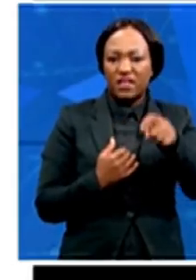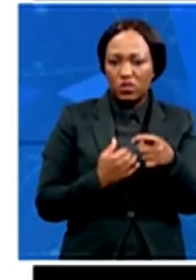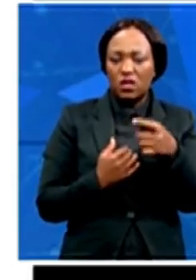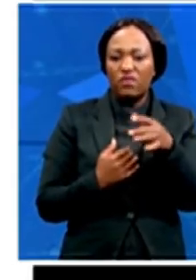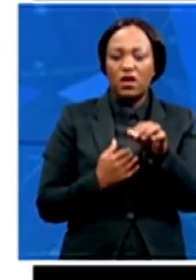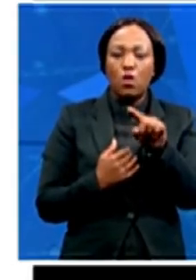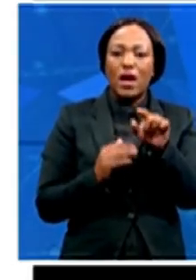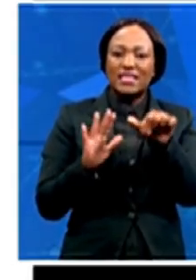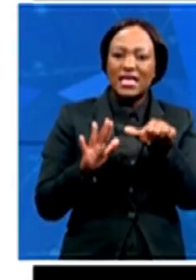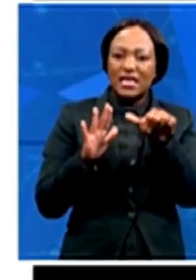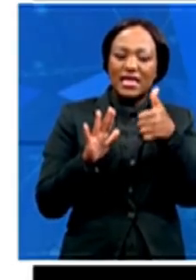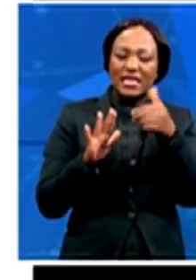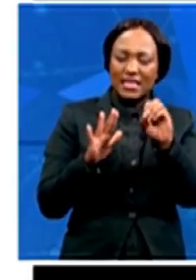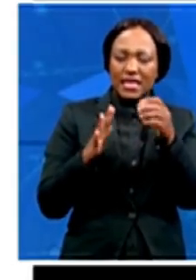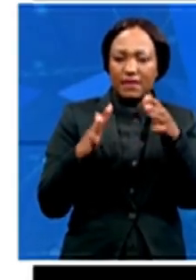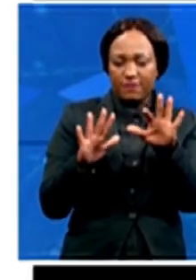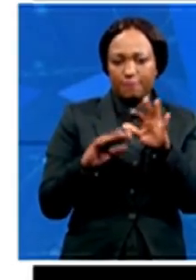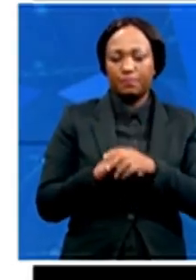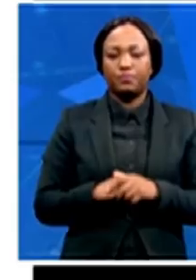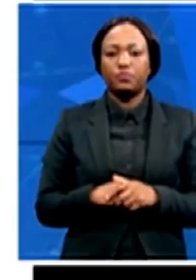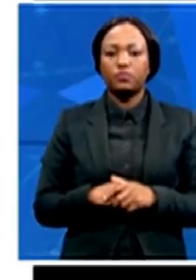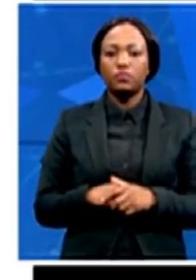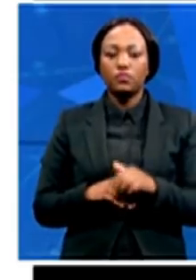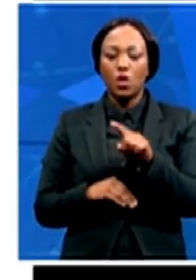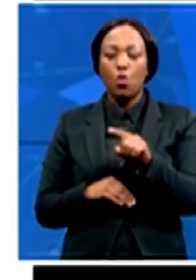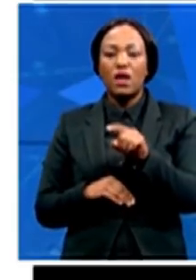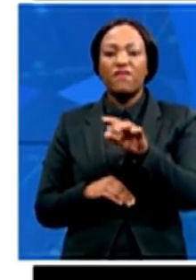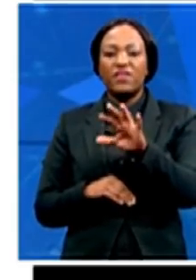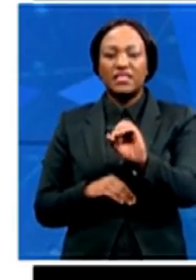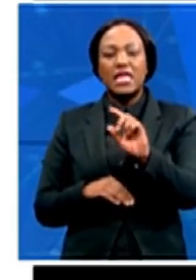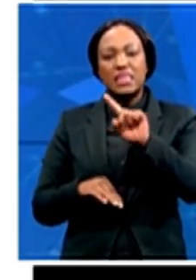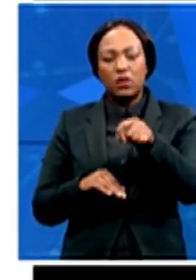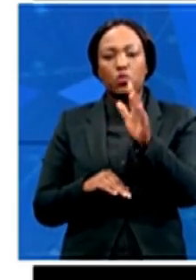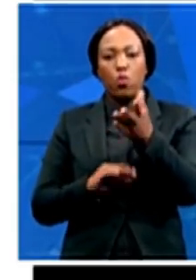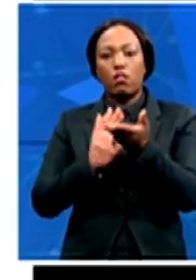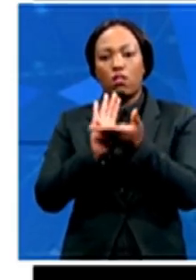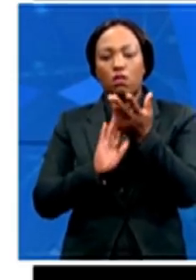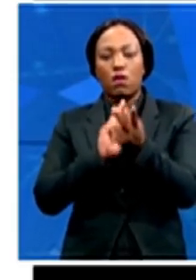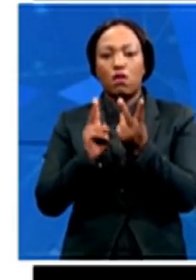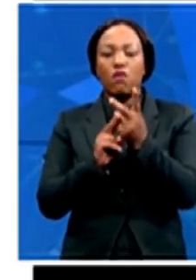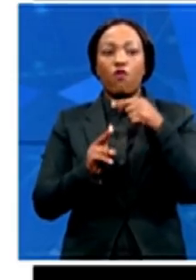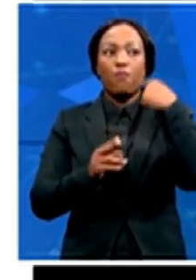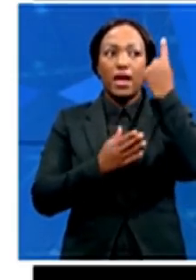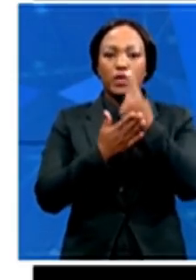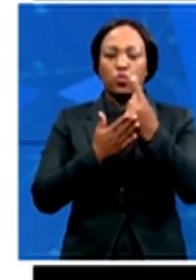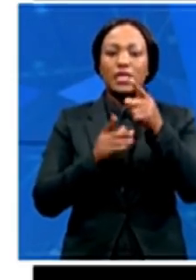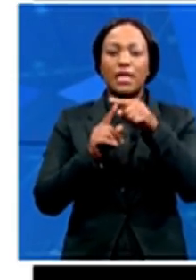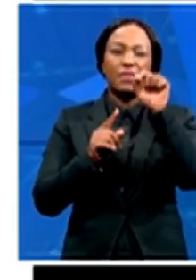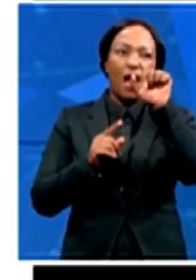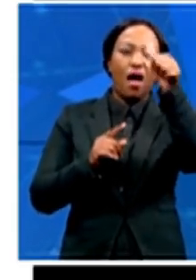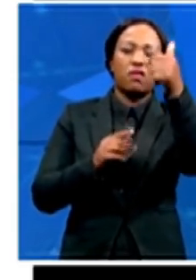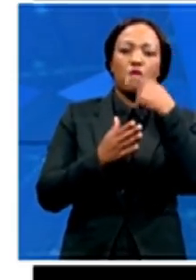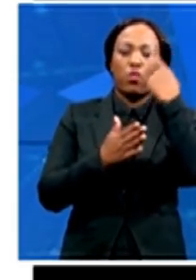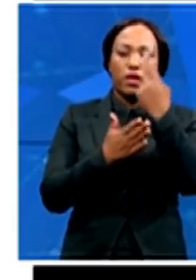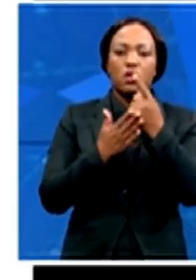probably hit 150,000 again. As we said, from next week onward and the week after, we're looking for another step up of